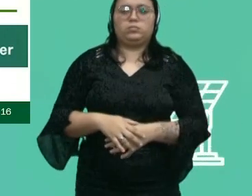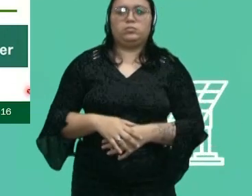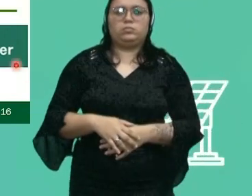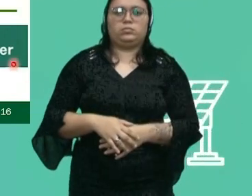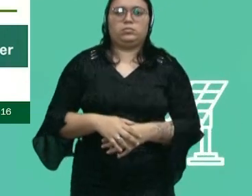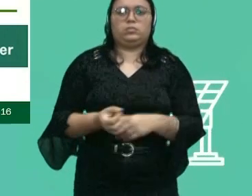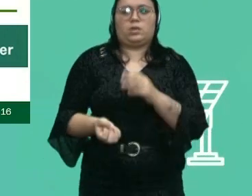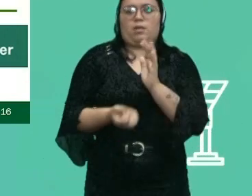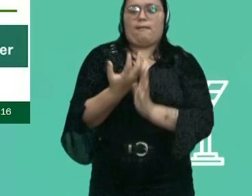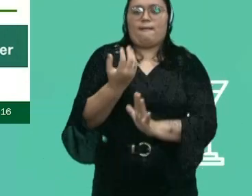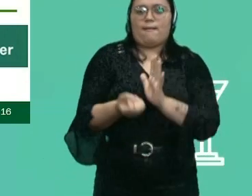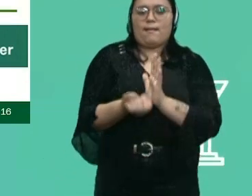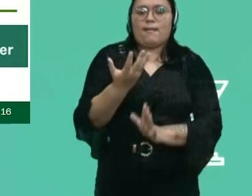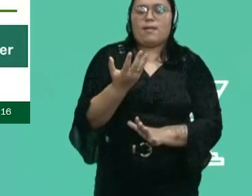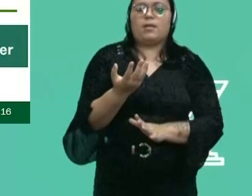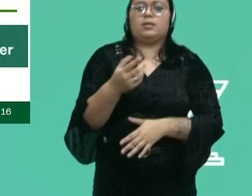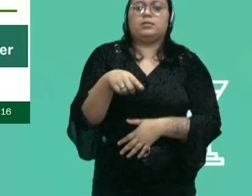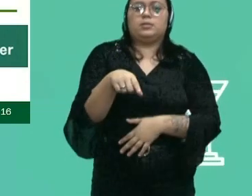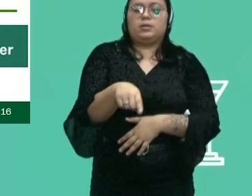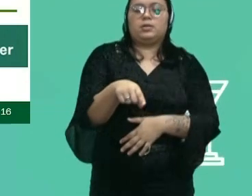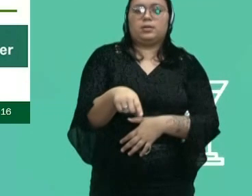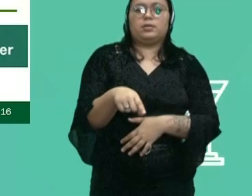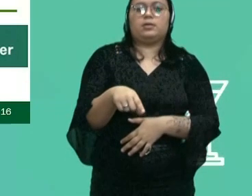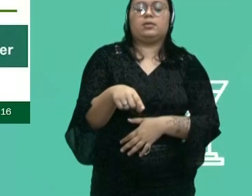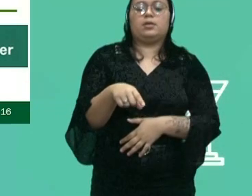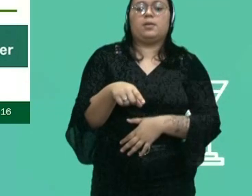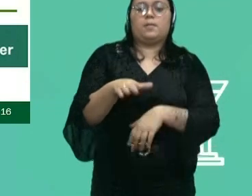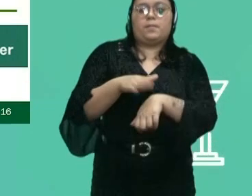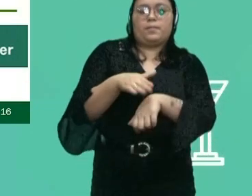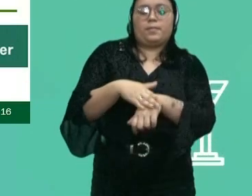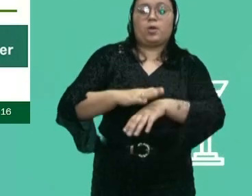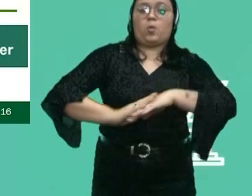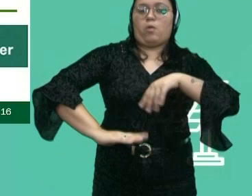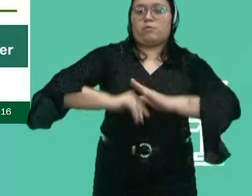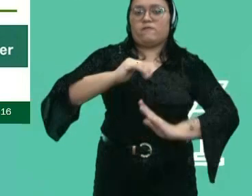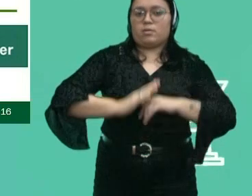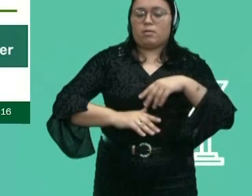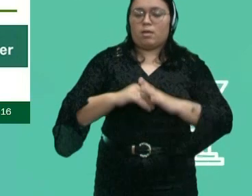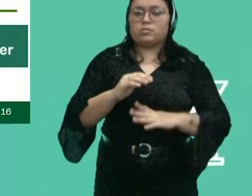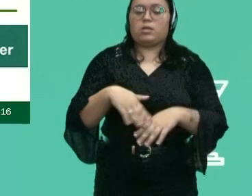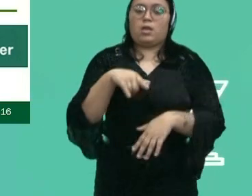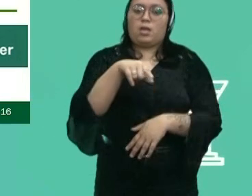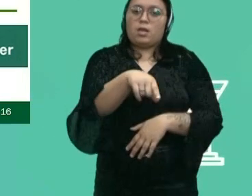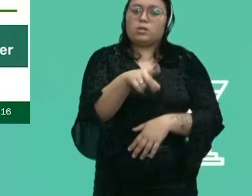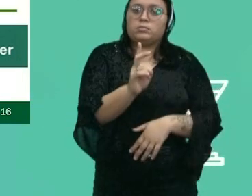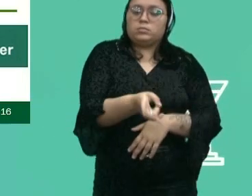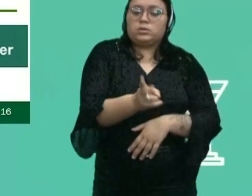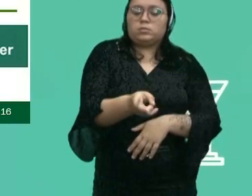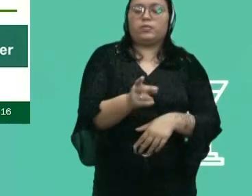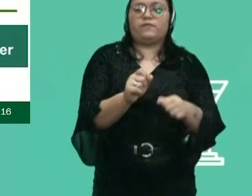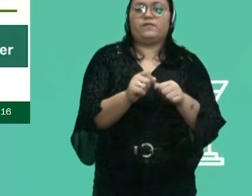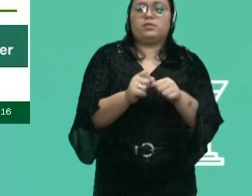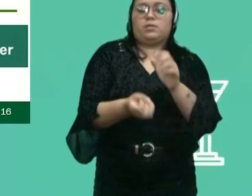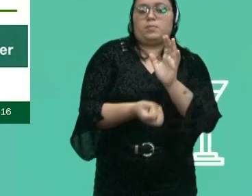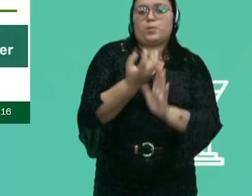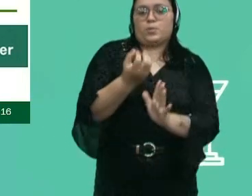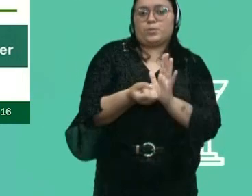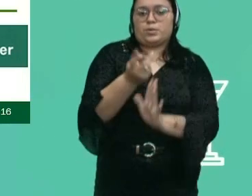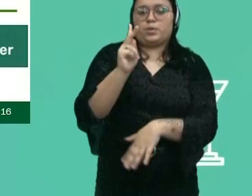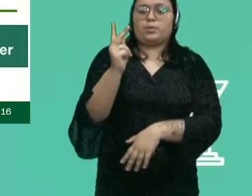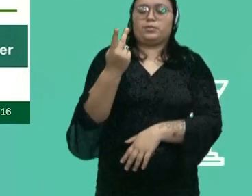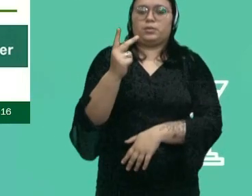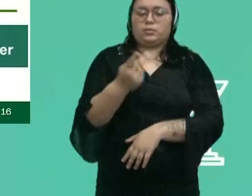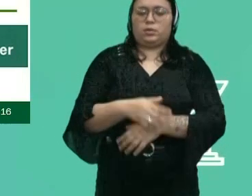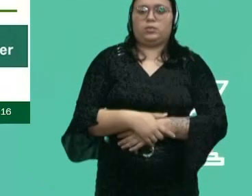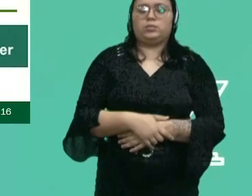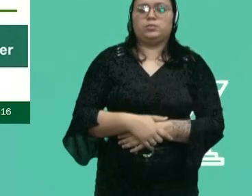development, H2 matchmaker to help to match the production and the end use applications to get to scale. And one